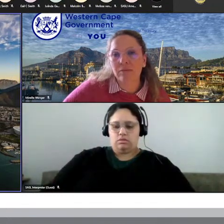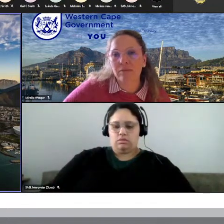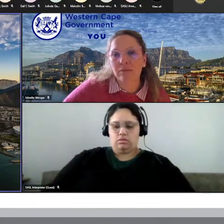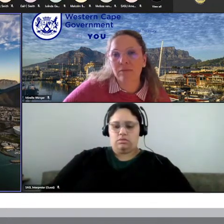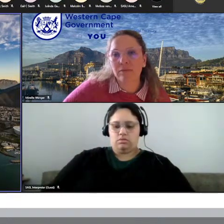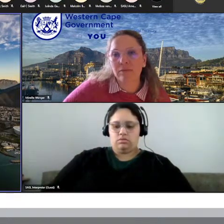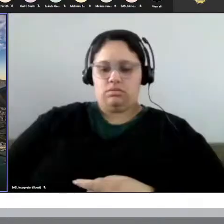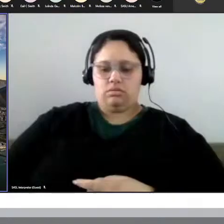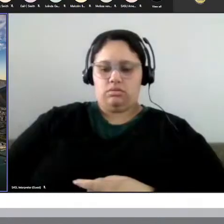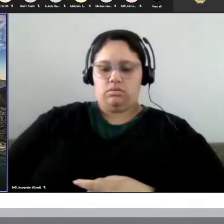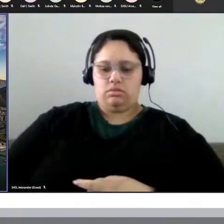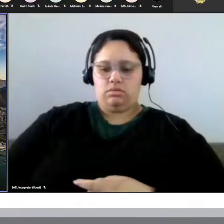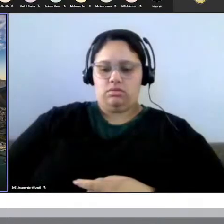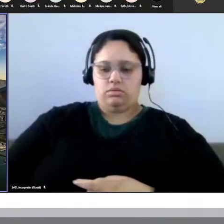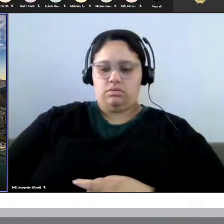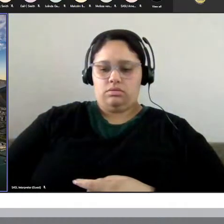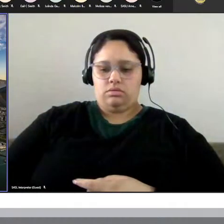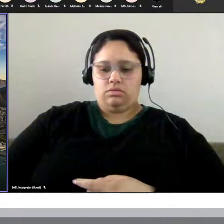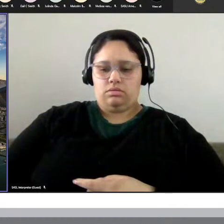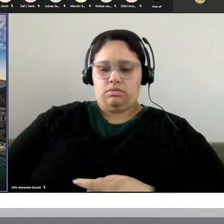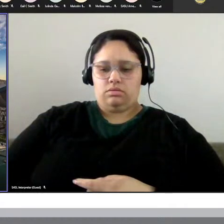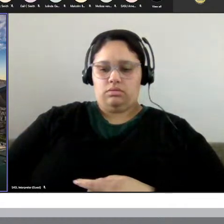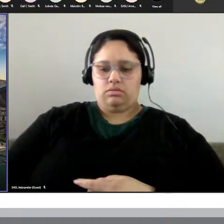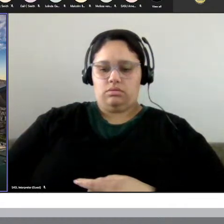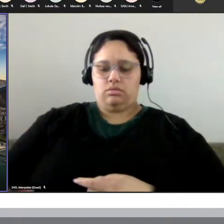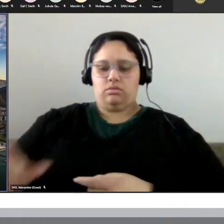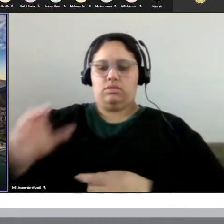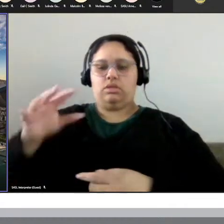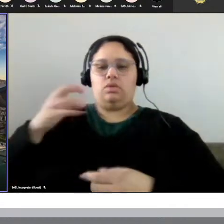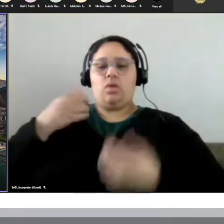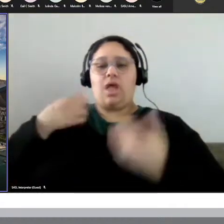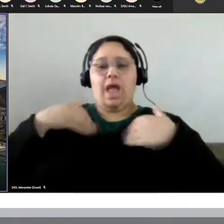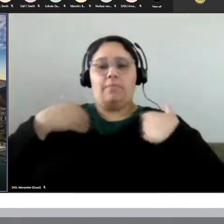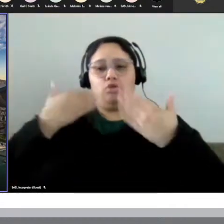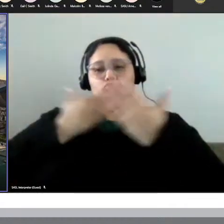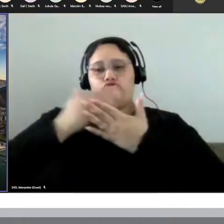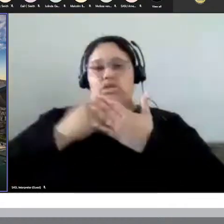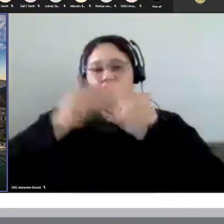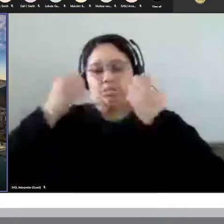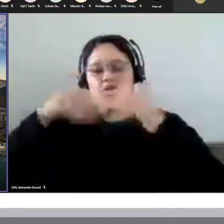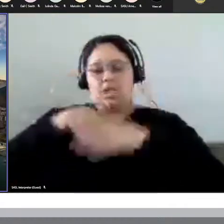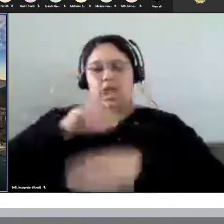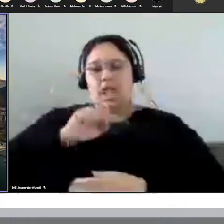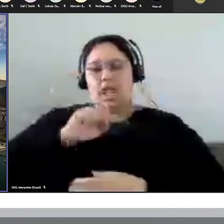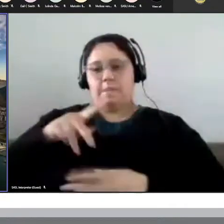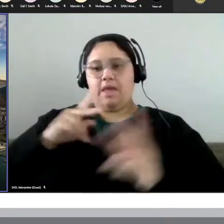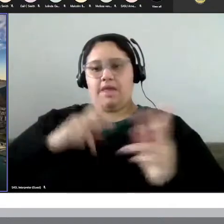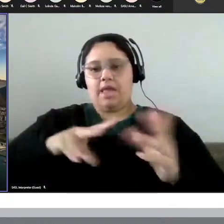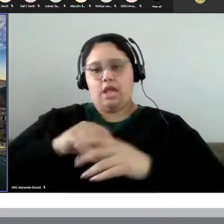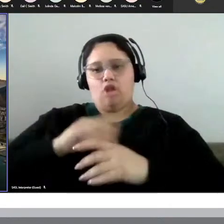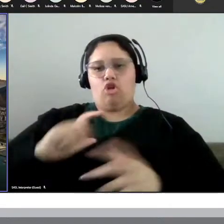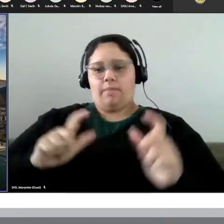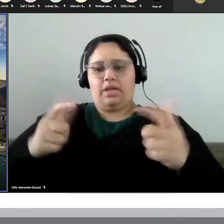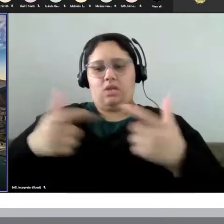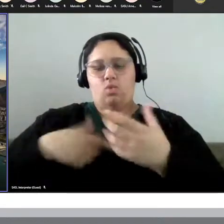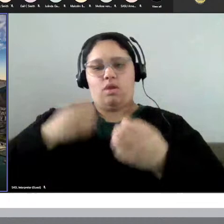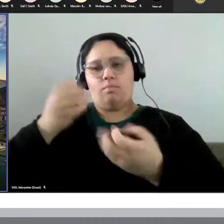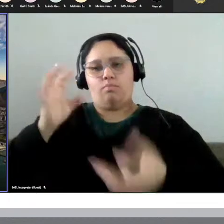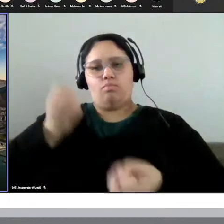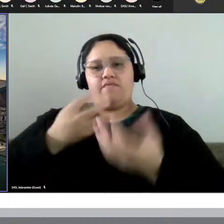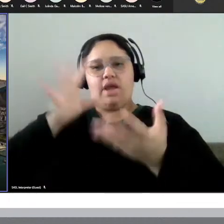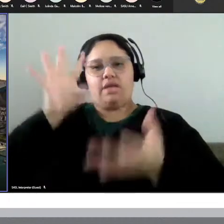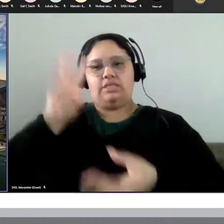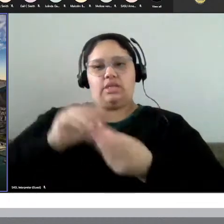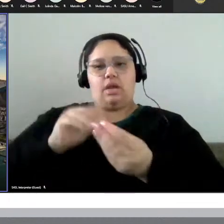We're very happy to share the information in the APP again with the committee. We just provided a summary form of what